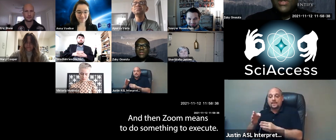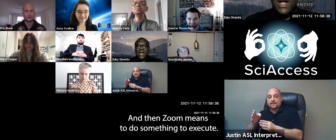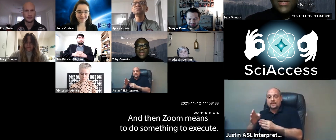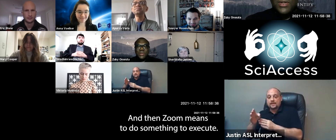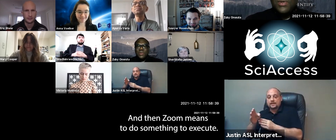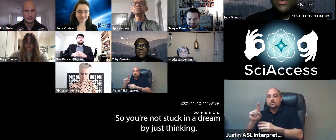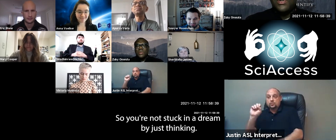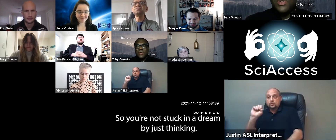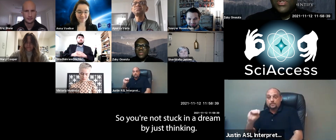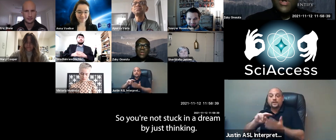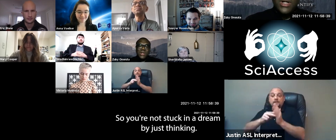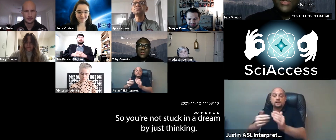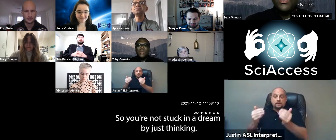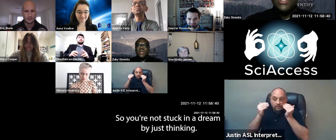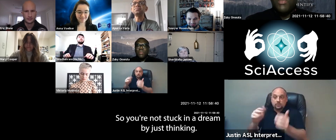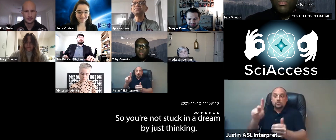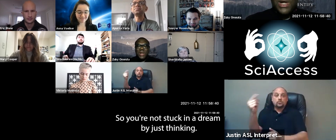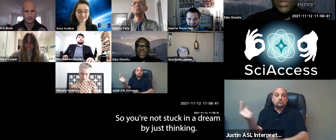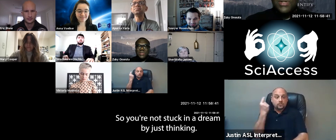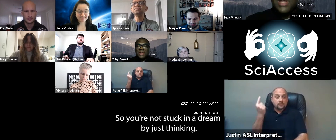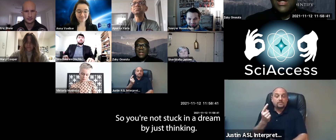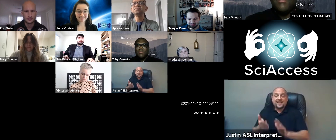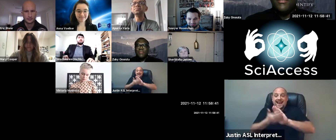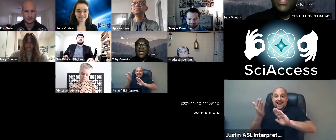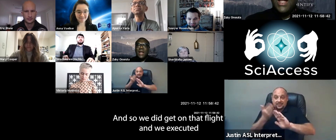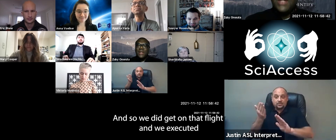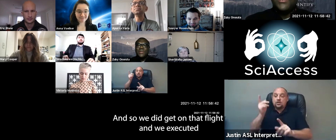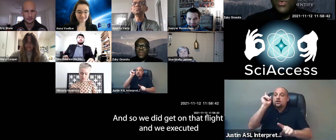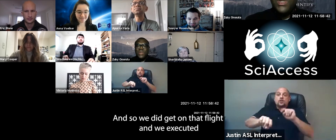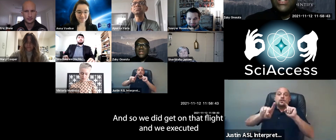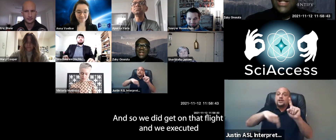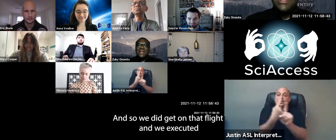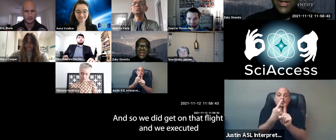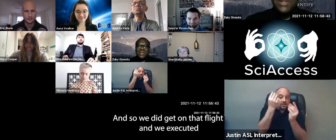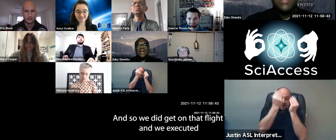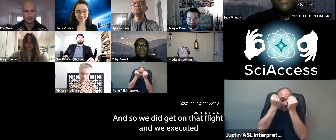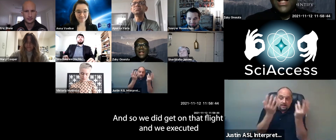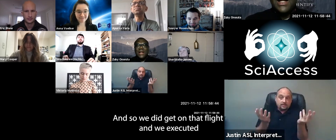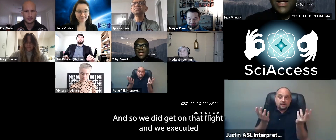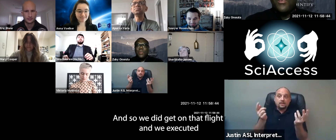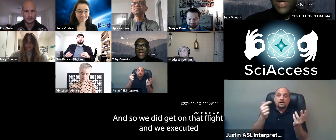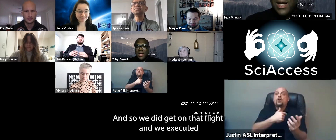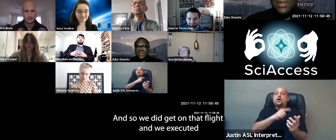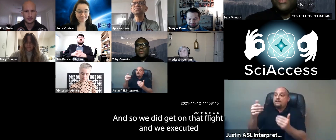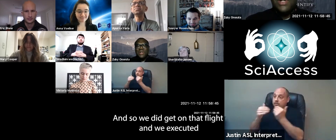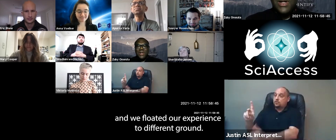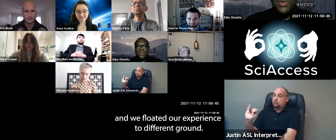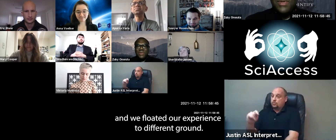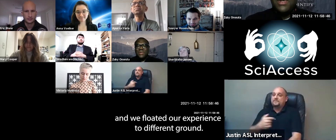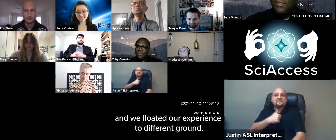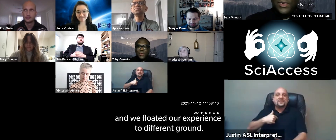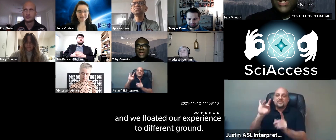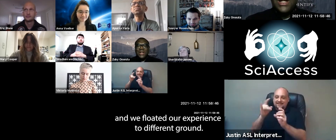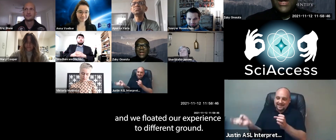something, to execute, so you're not stuck in a dream by just thinking. And so we did get on that flight and we executed and